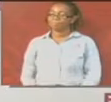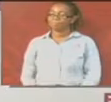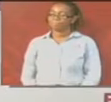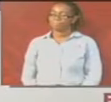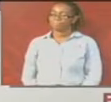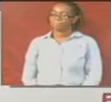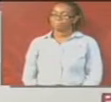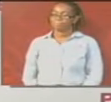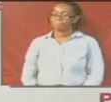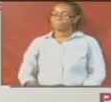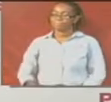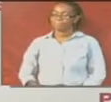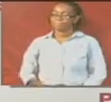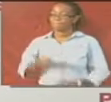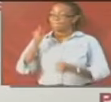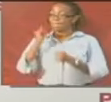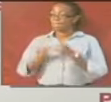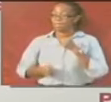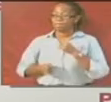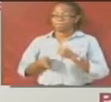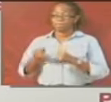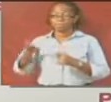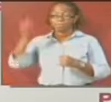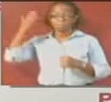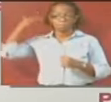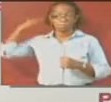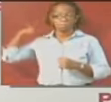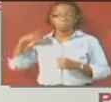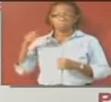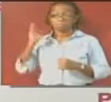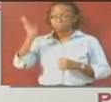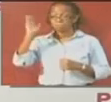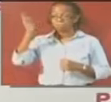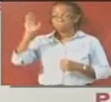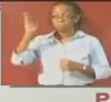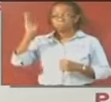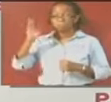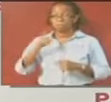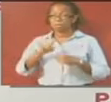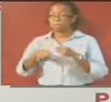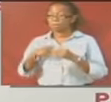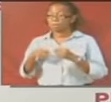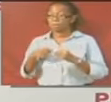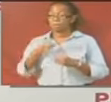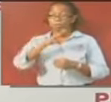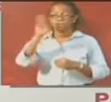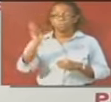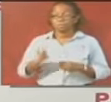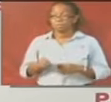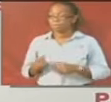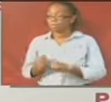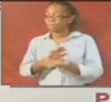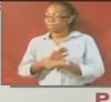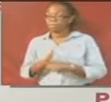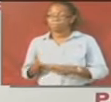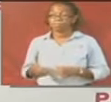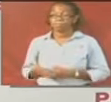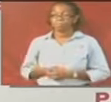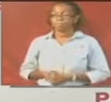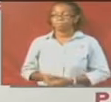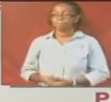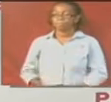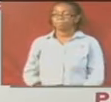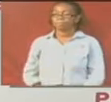on the P1 variant, additional cases had been located or identified